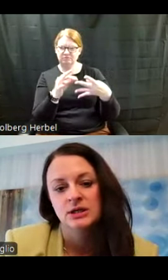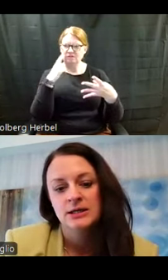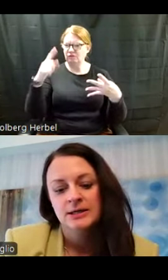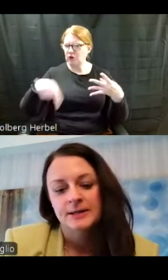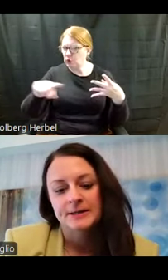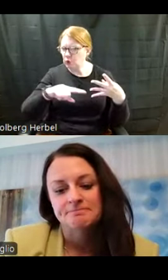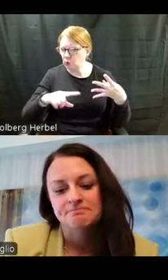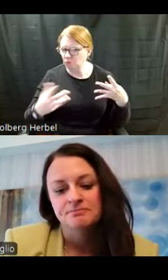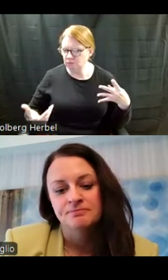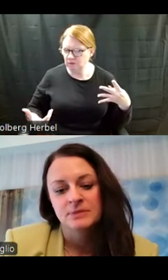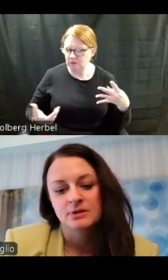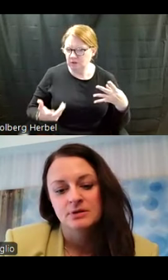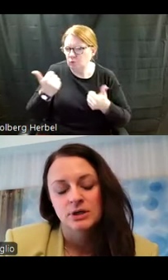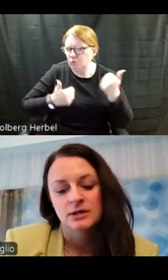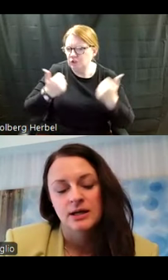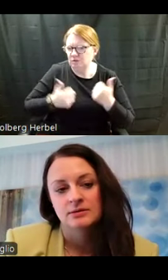clinician.